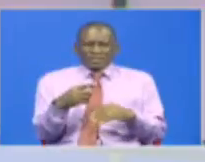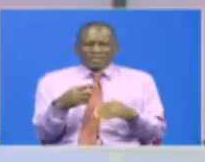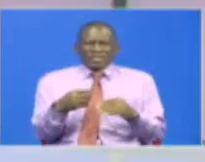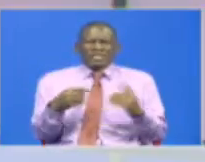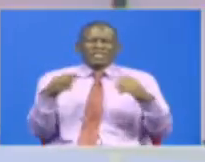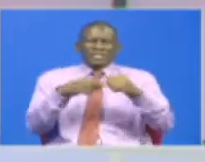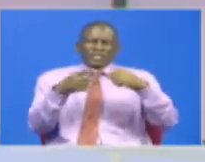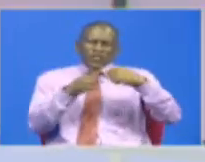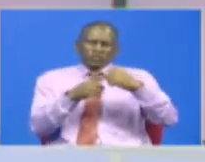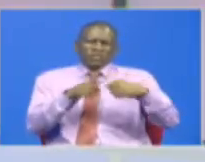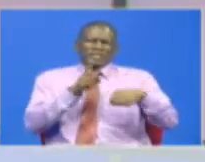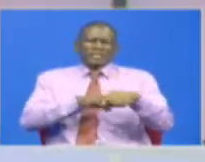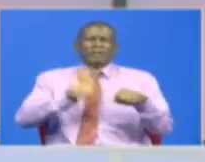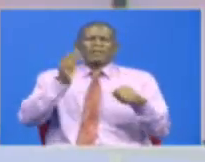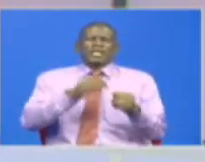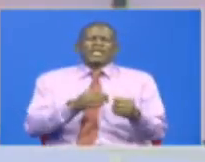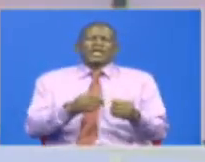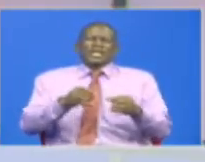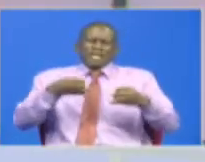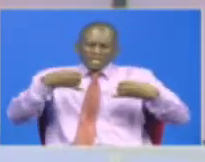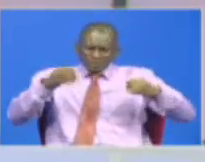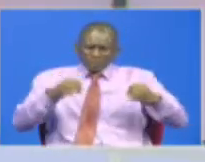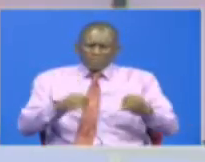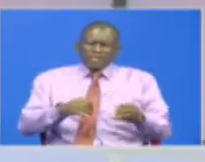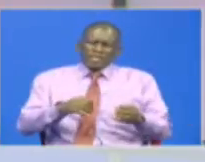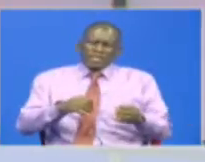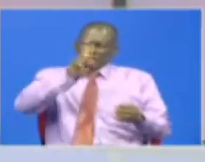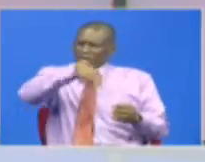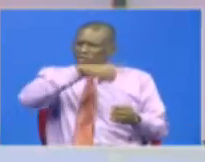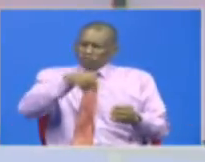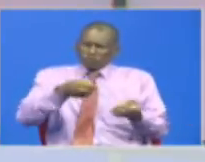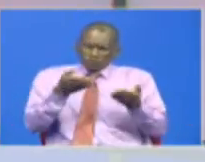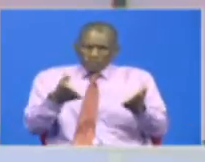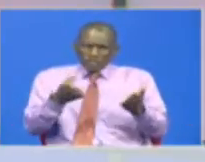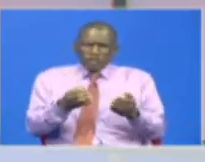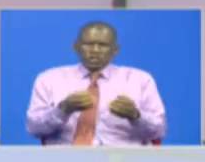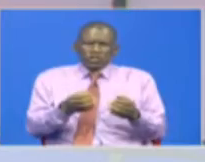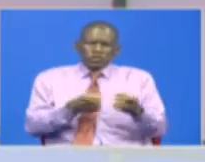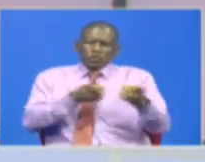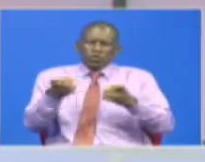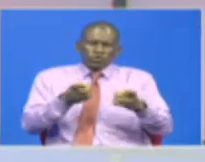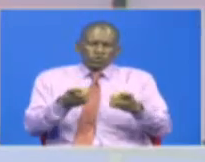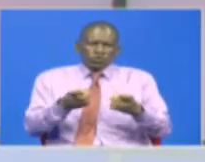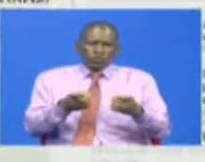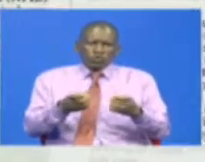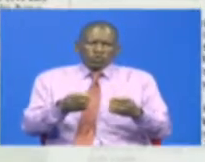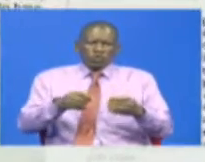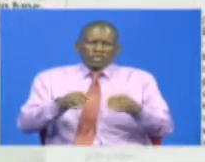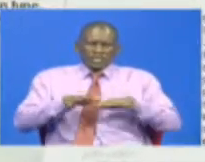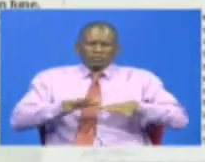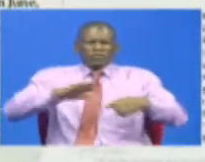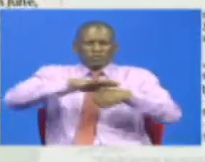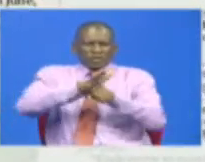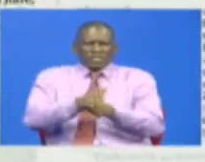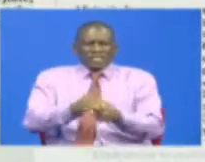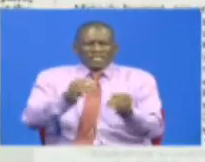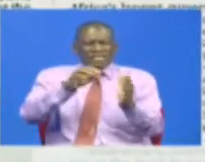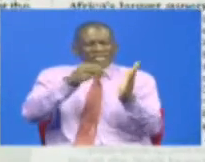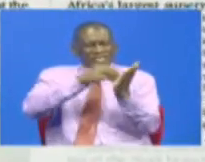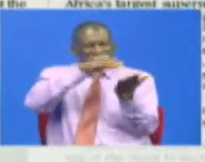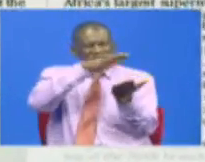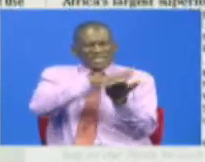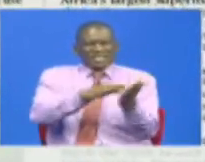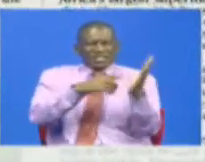imposed stringent measures to contain the spread of the coronavirus. And data from the Central Bank of Kenya reveals that